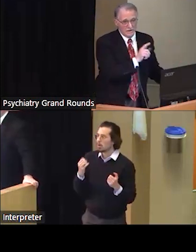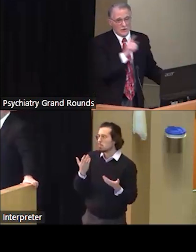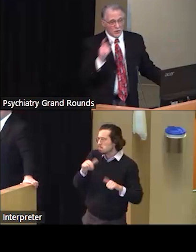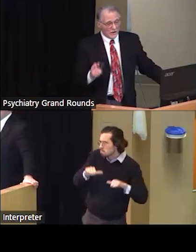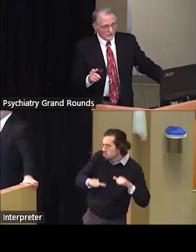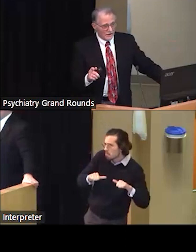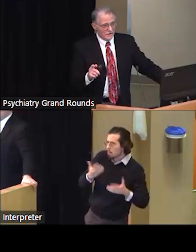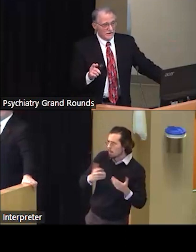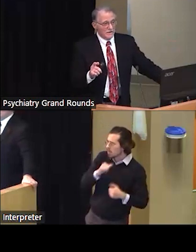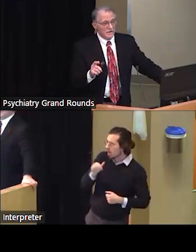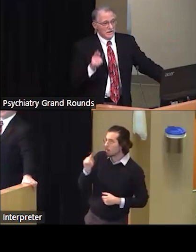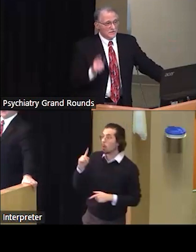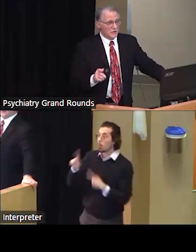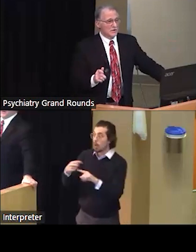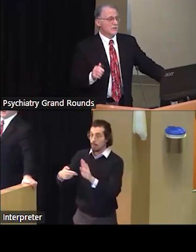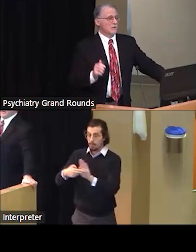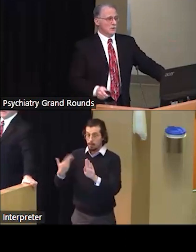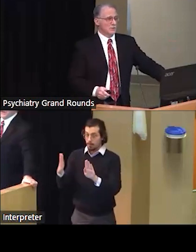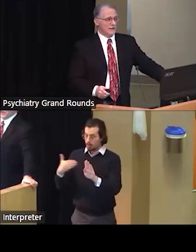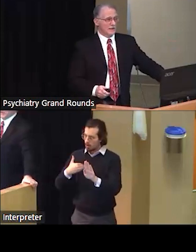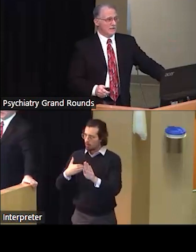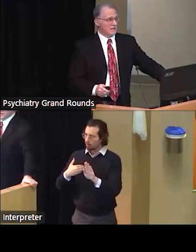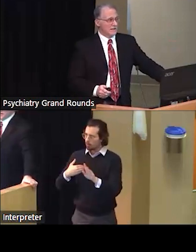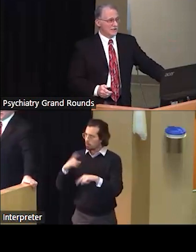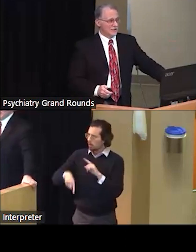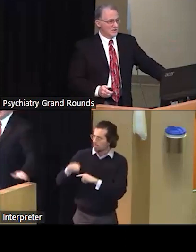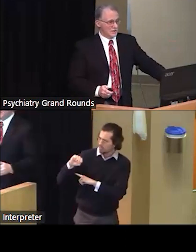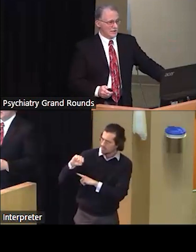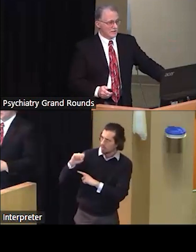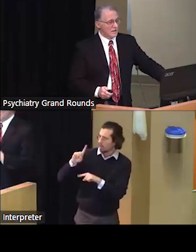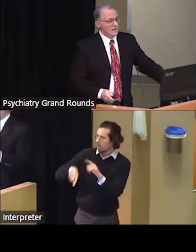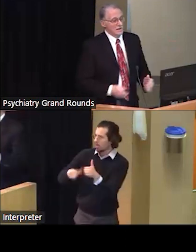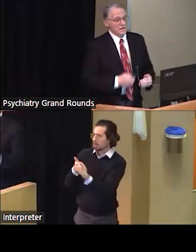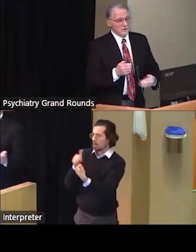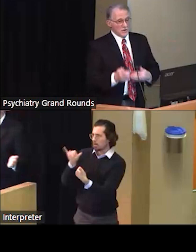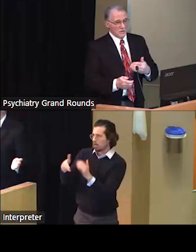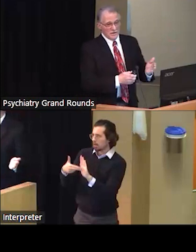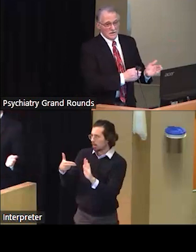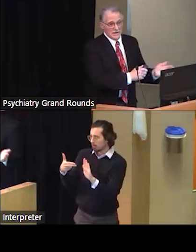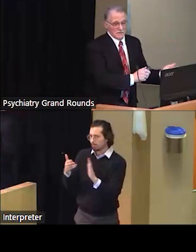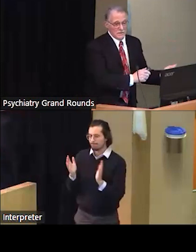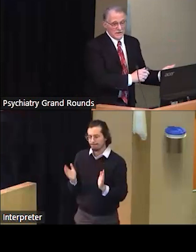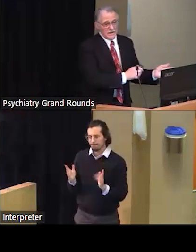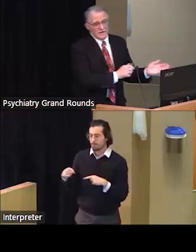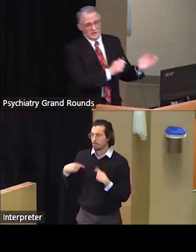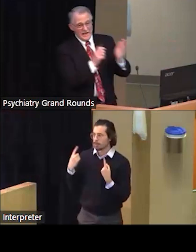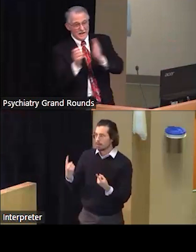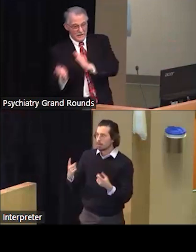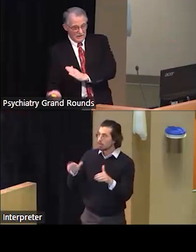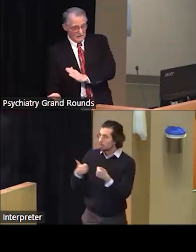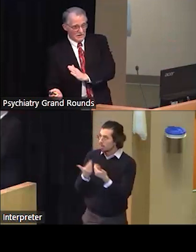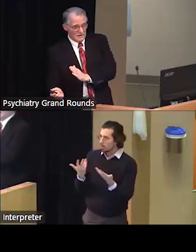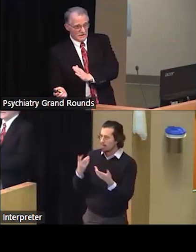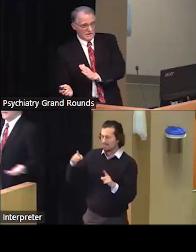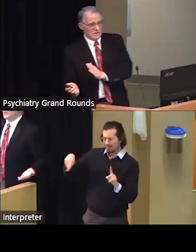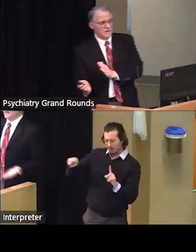safety or quality, unfortunately, we don't push back and challenge the science. The trouble is, it's been a